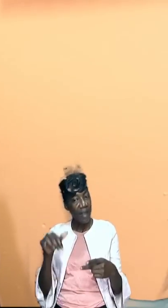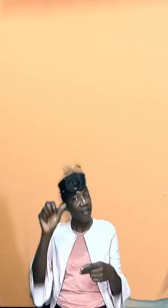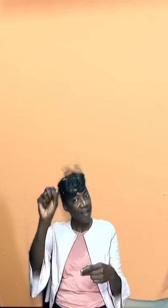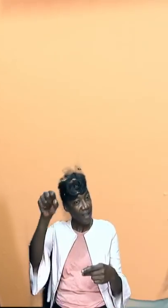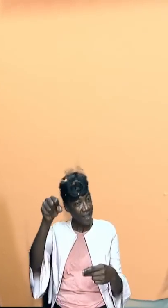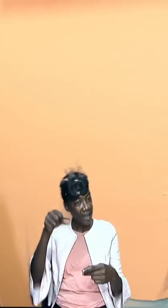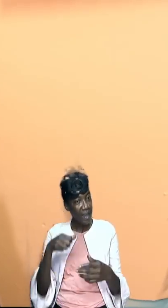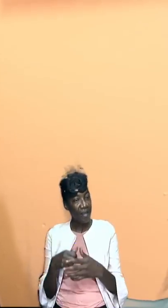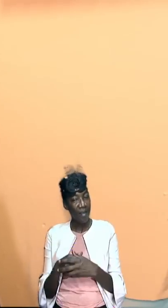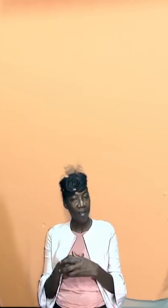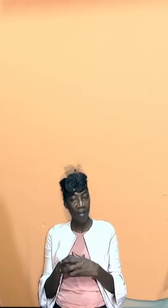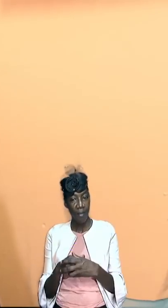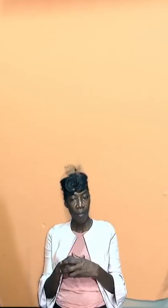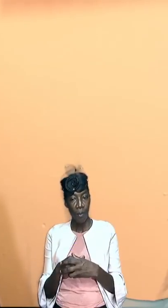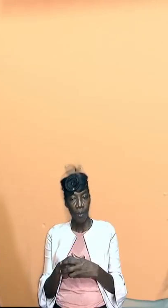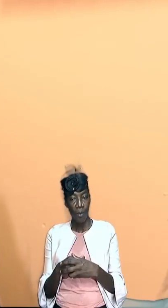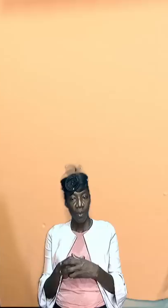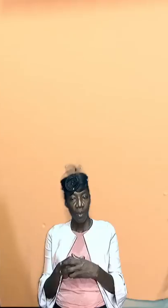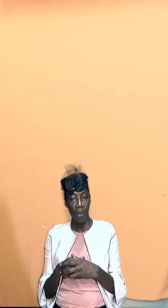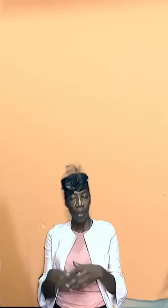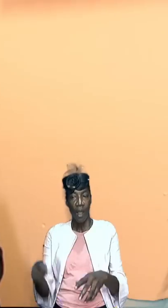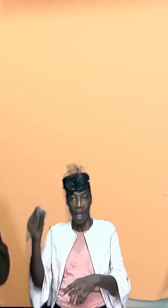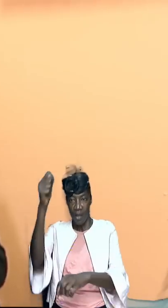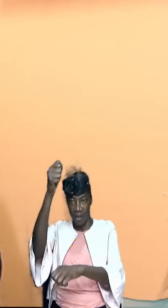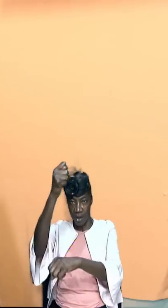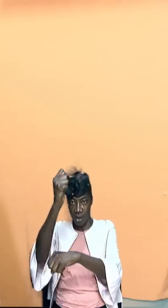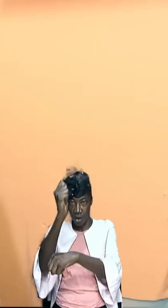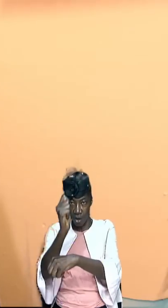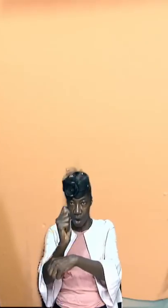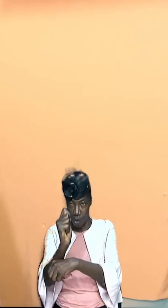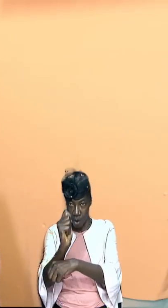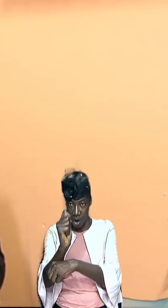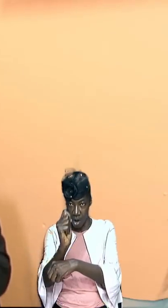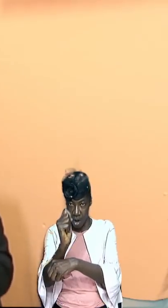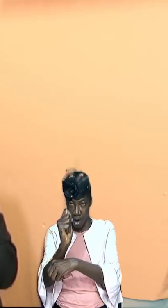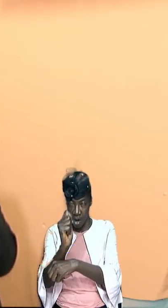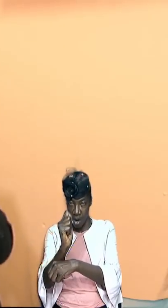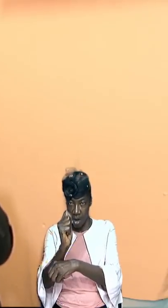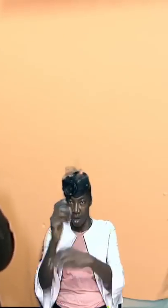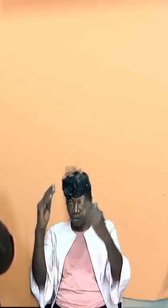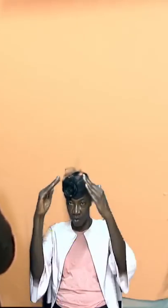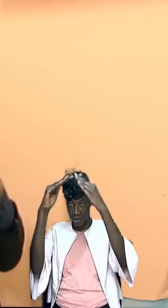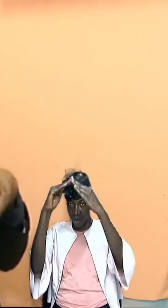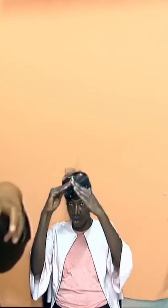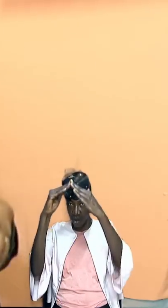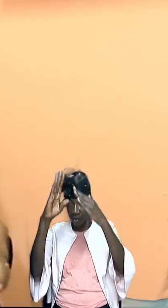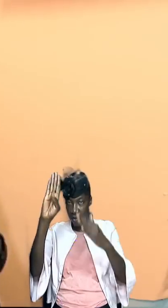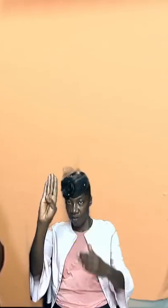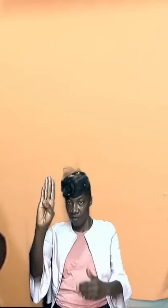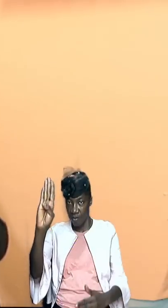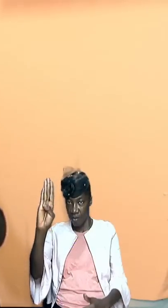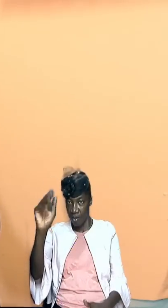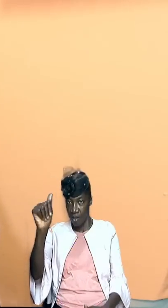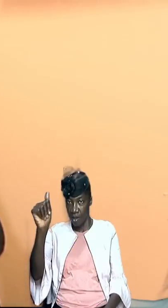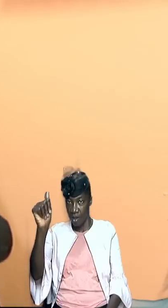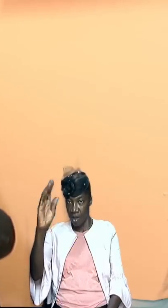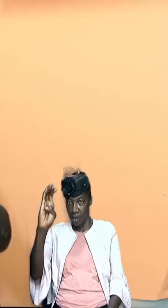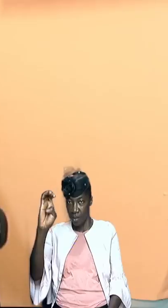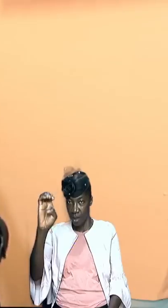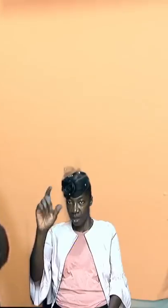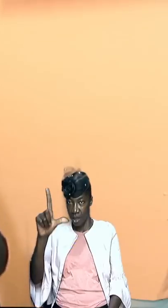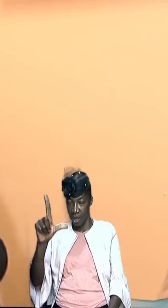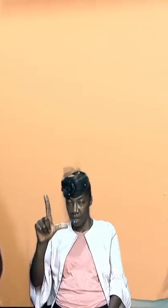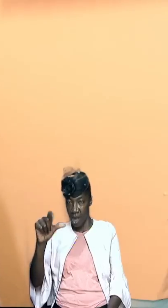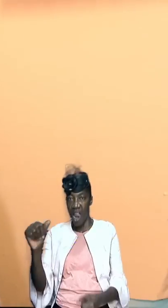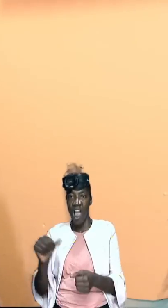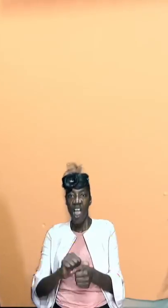The Tower of Babel. Now, if everything that I just said about the animals, the